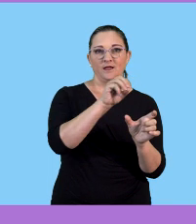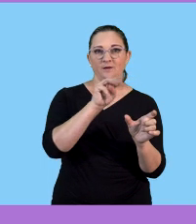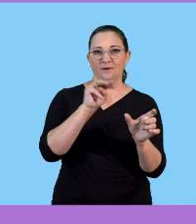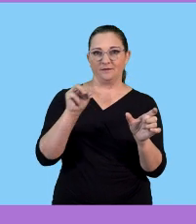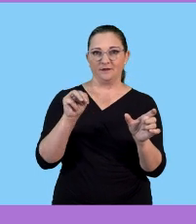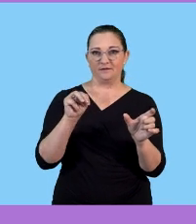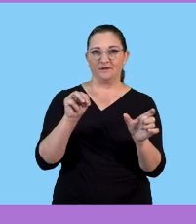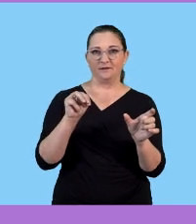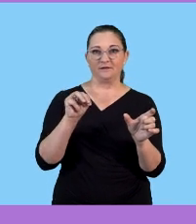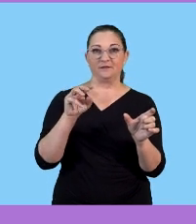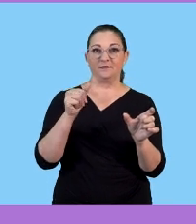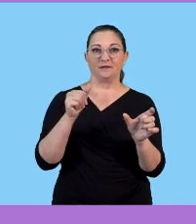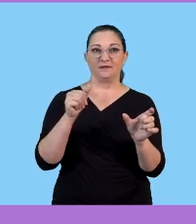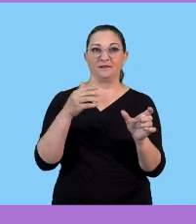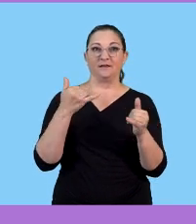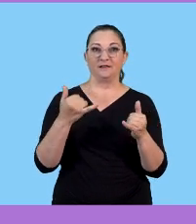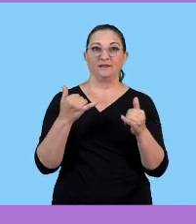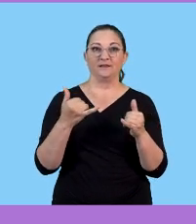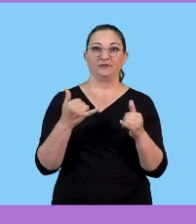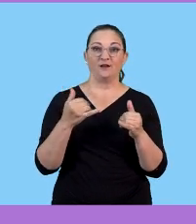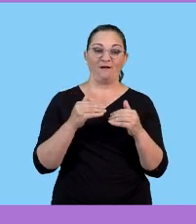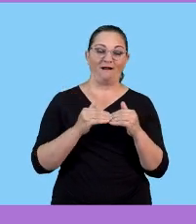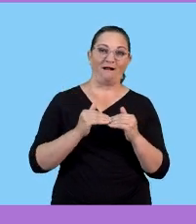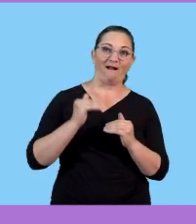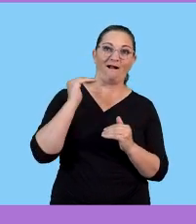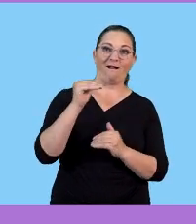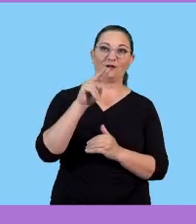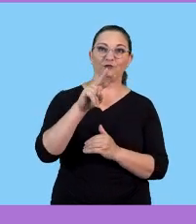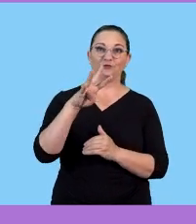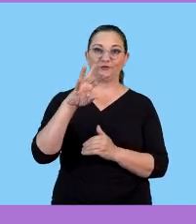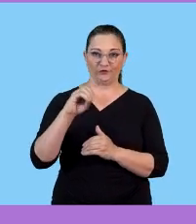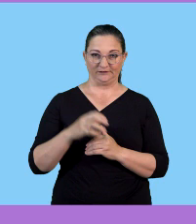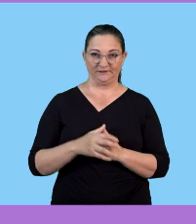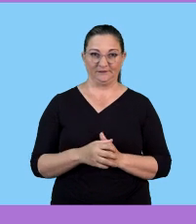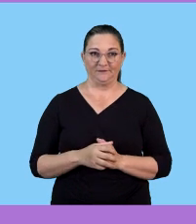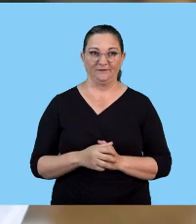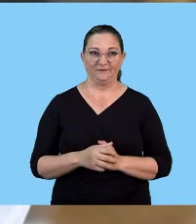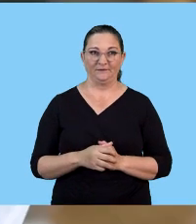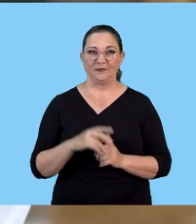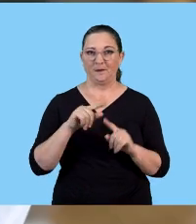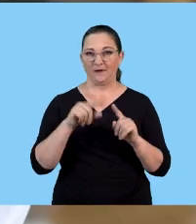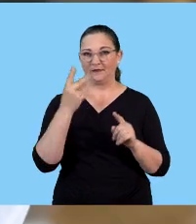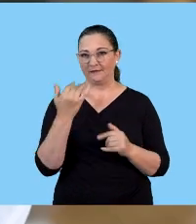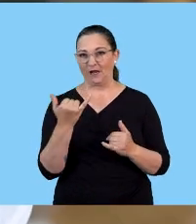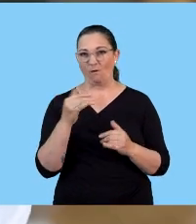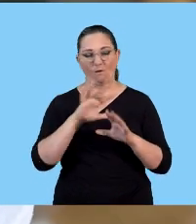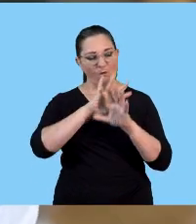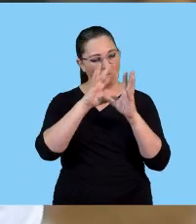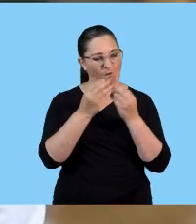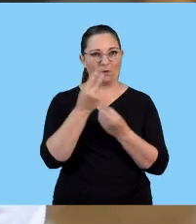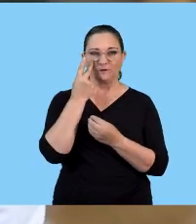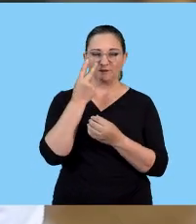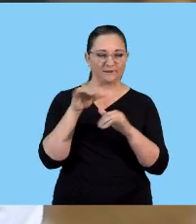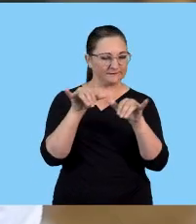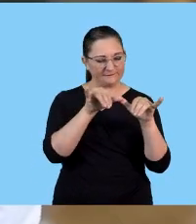high. So before we get stuck into the question, take a look. All the units of measurement are exactly the same. There's no reason